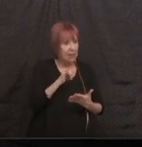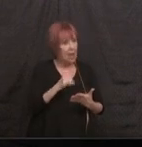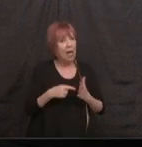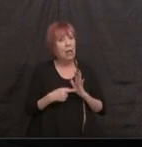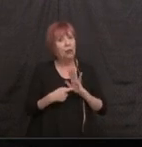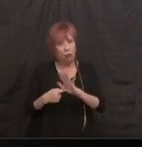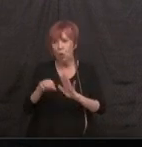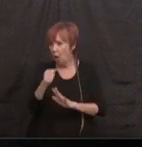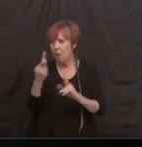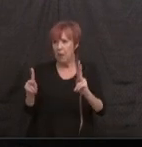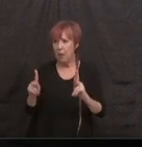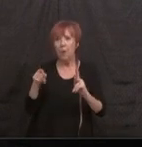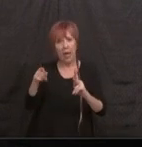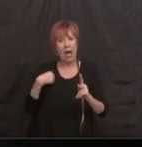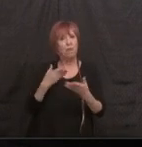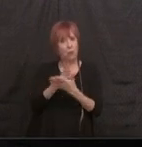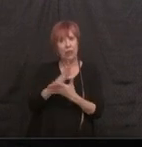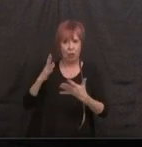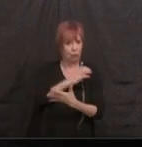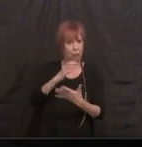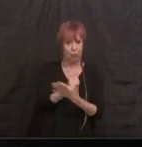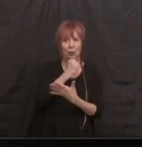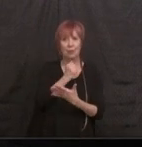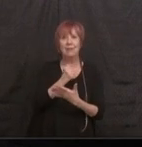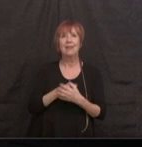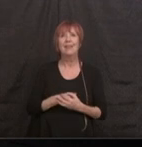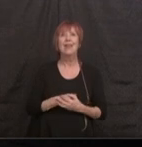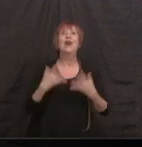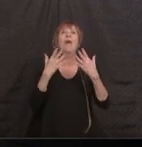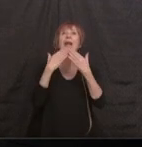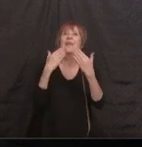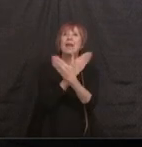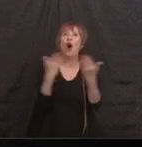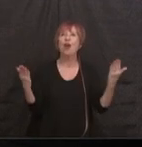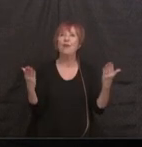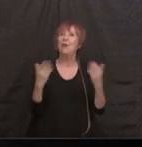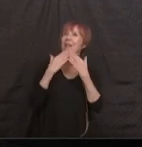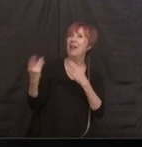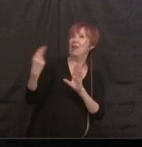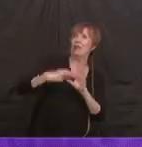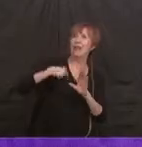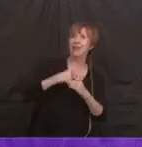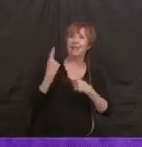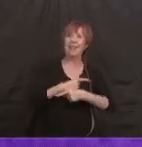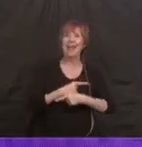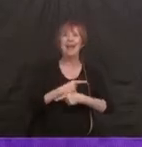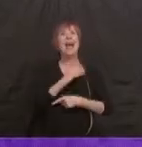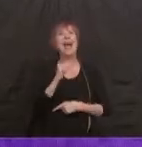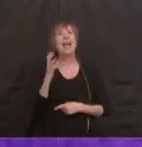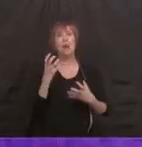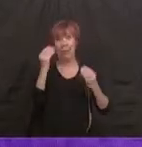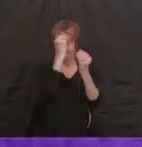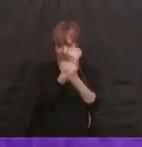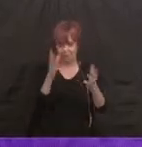I just want to thank all of you. I want to thank you all so much for joining us today. And I want you all to know, if